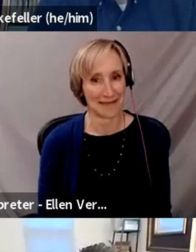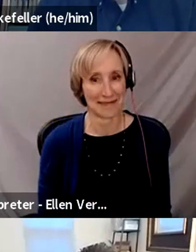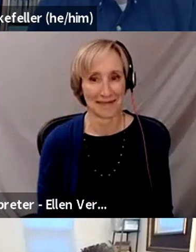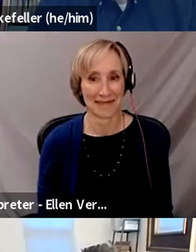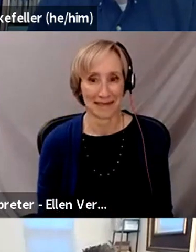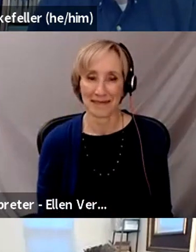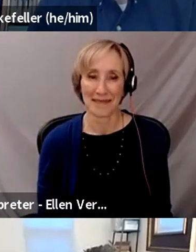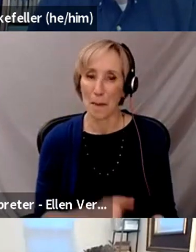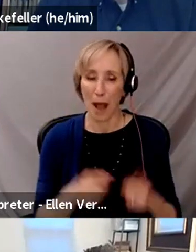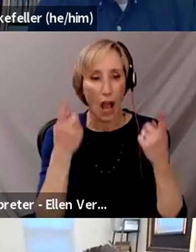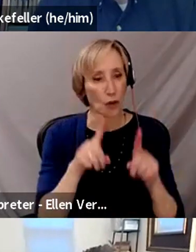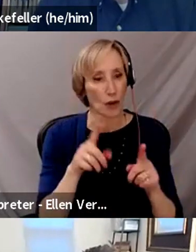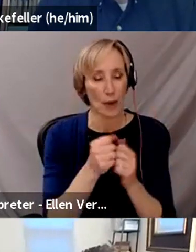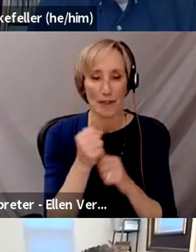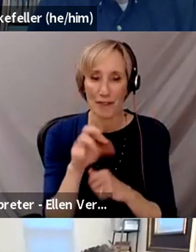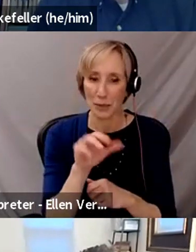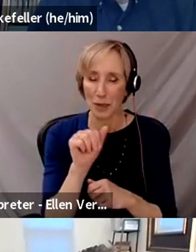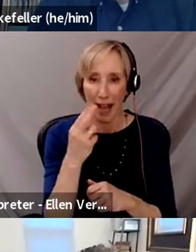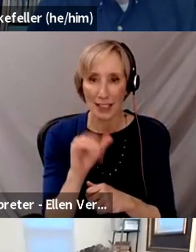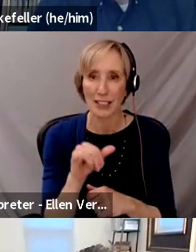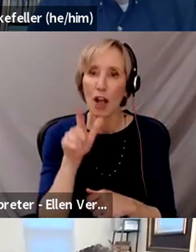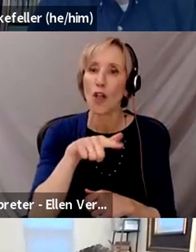too. Yeah. What about you, Lorelei?